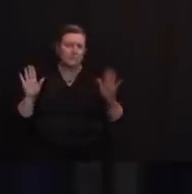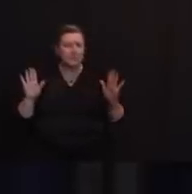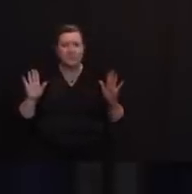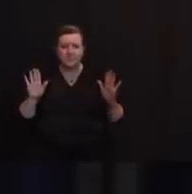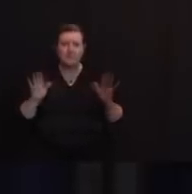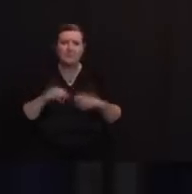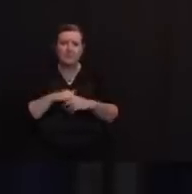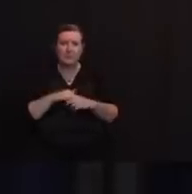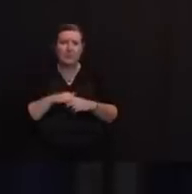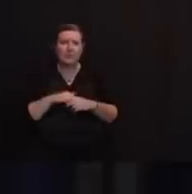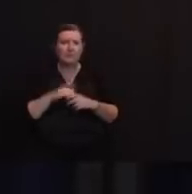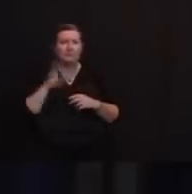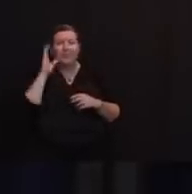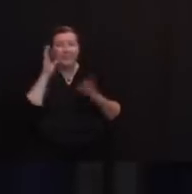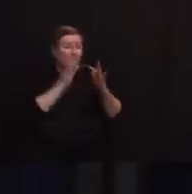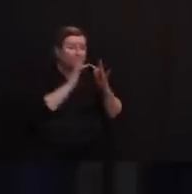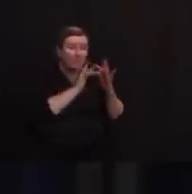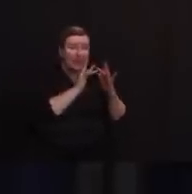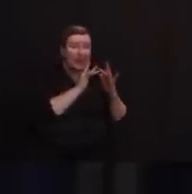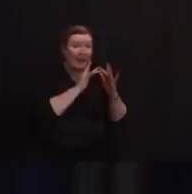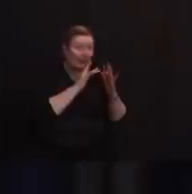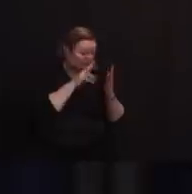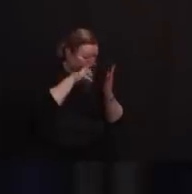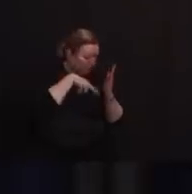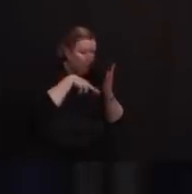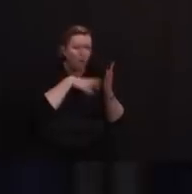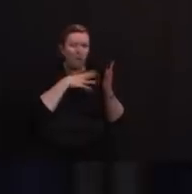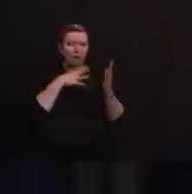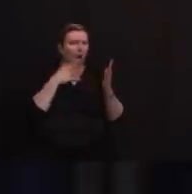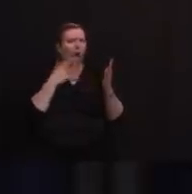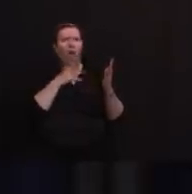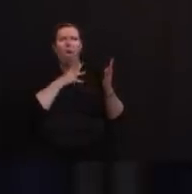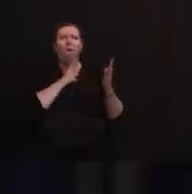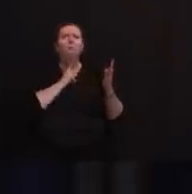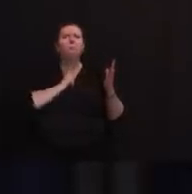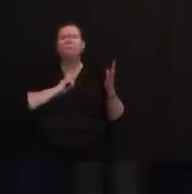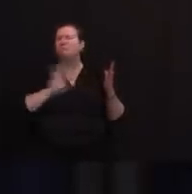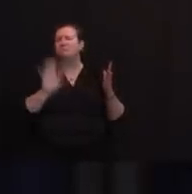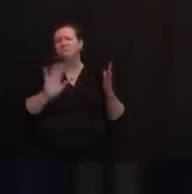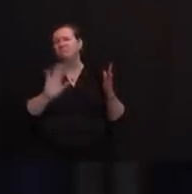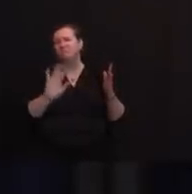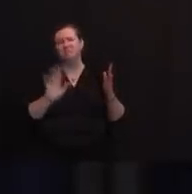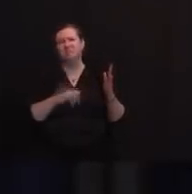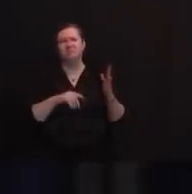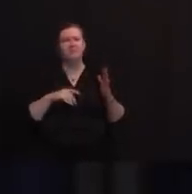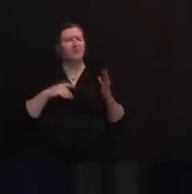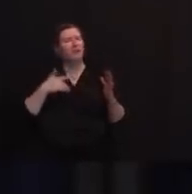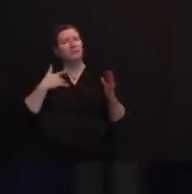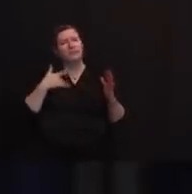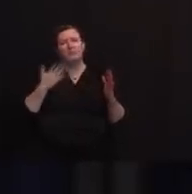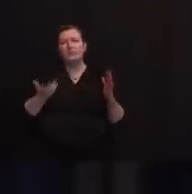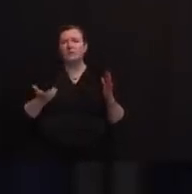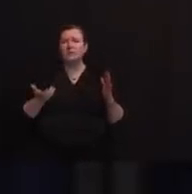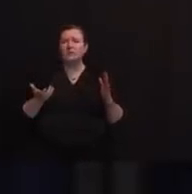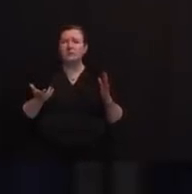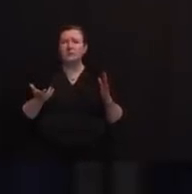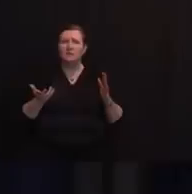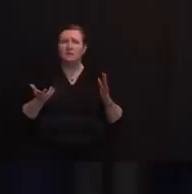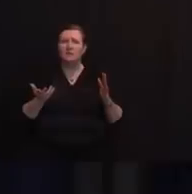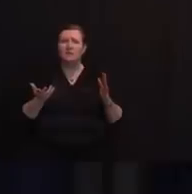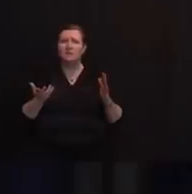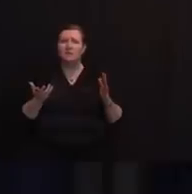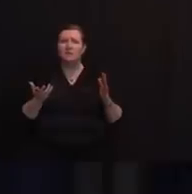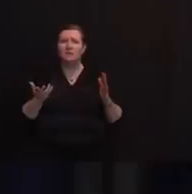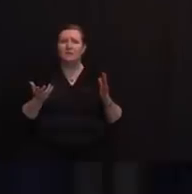internet. Putting that all together, we believe that the numbers that are showing up in our systems